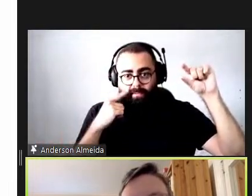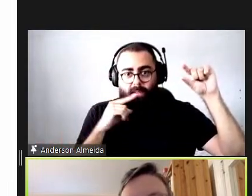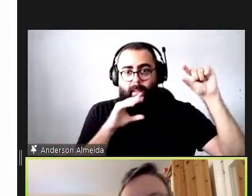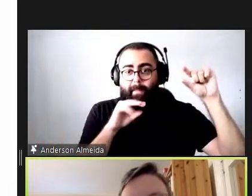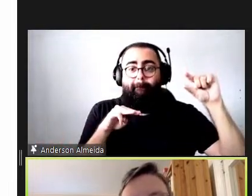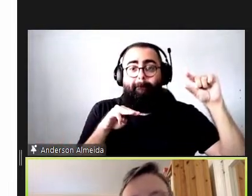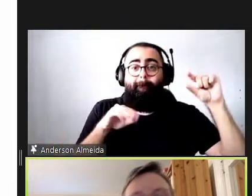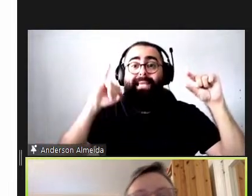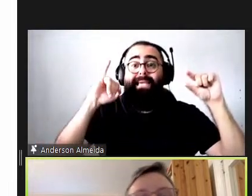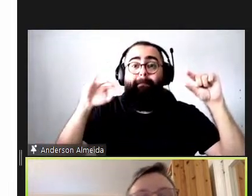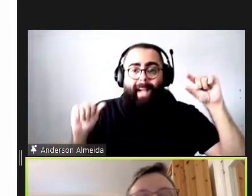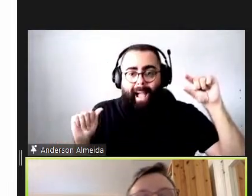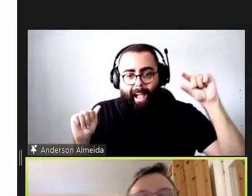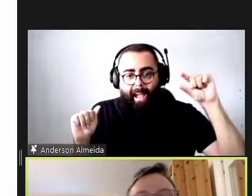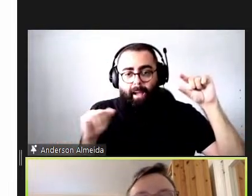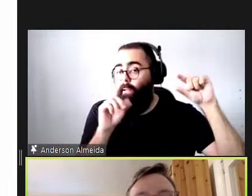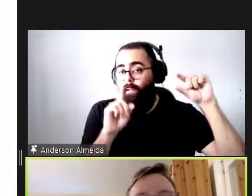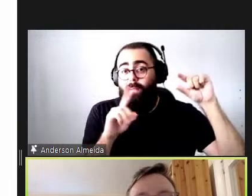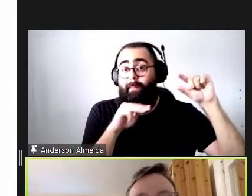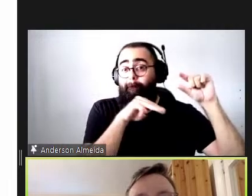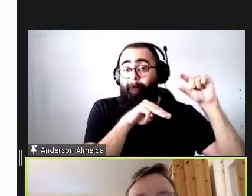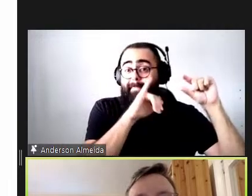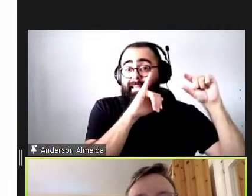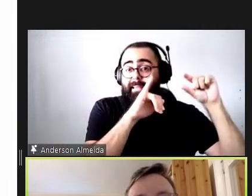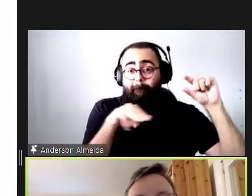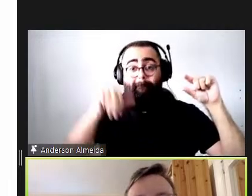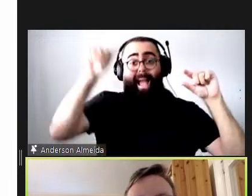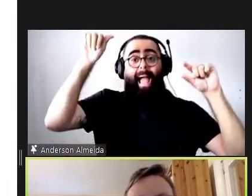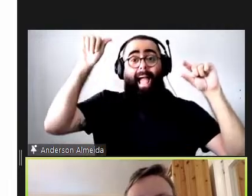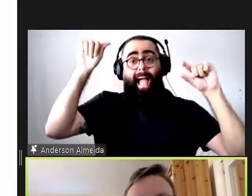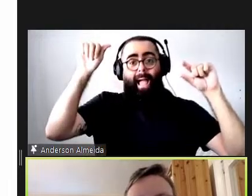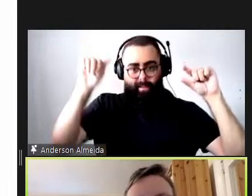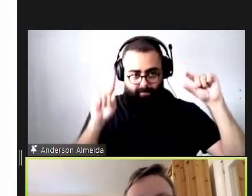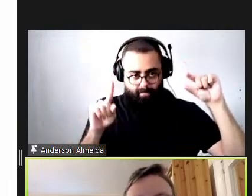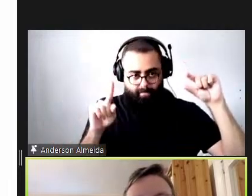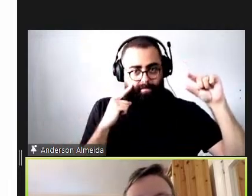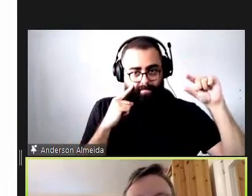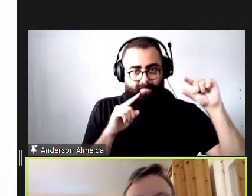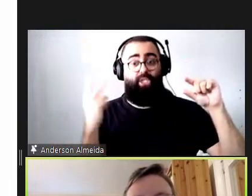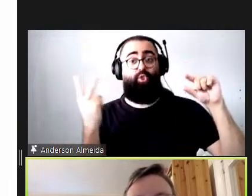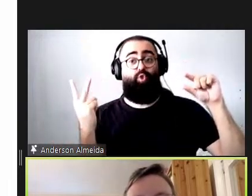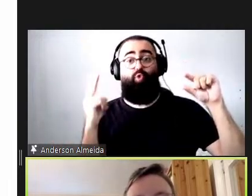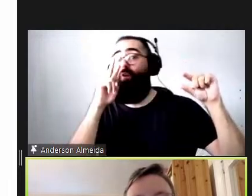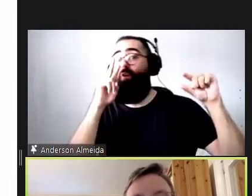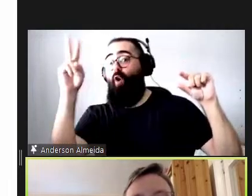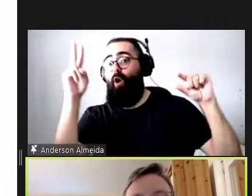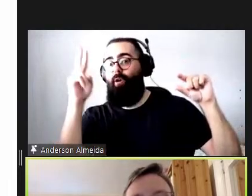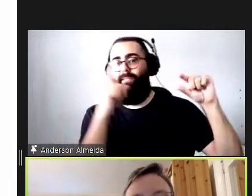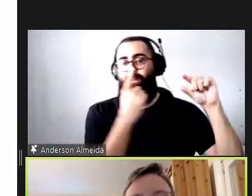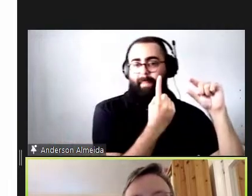Mima. We have the audio up top.